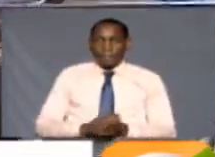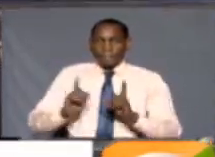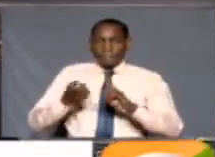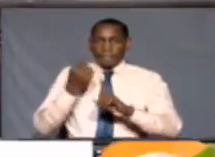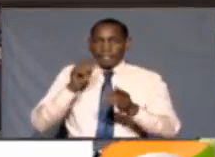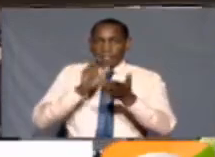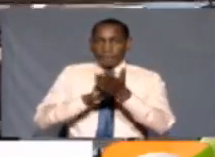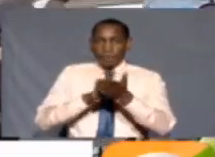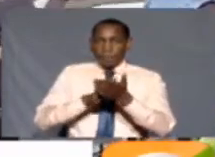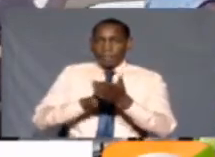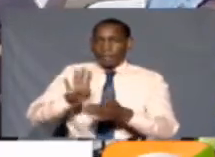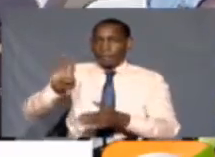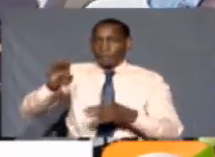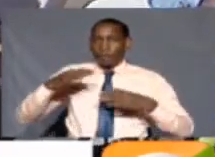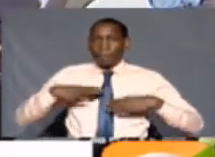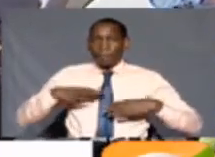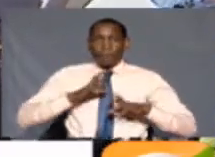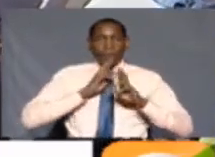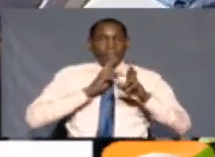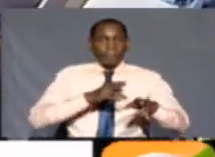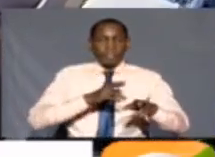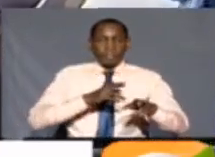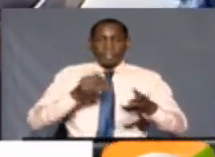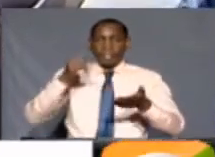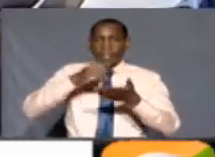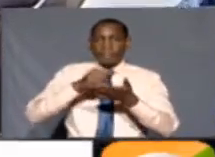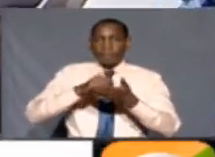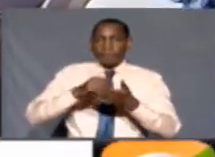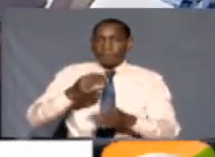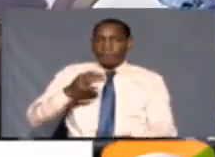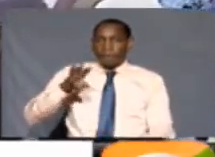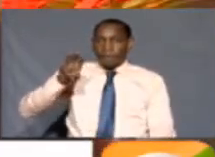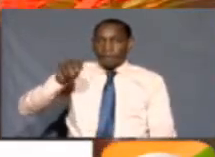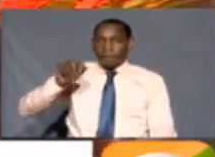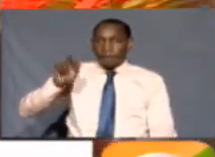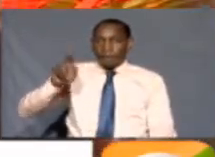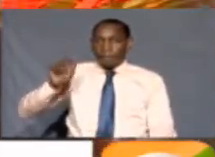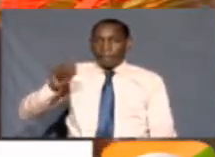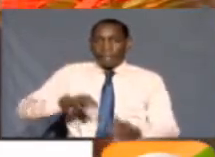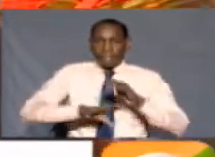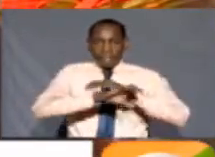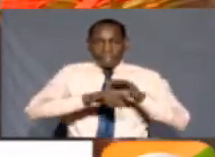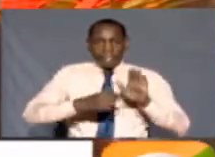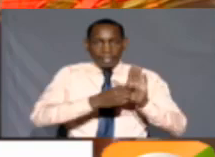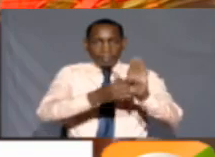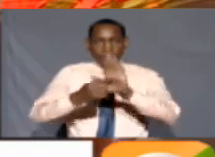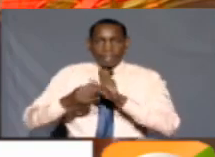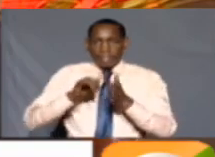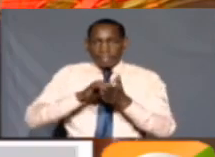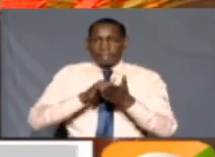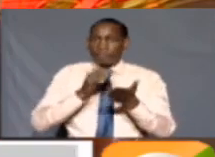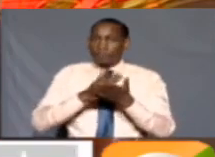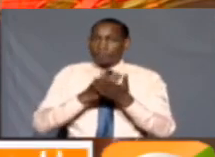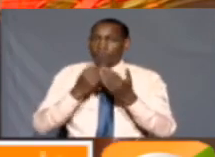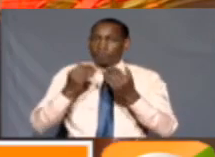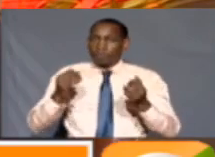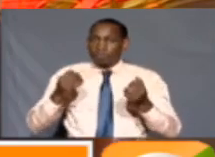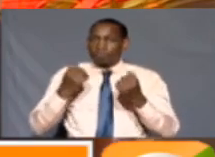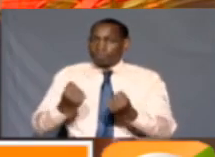the four whistleblowers that are at the center of this Mara heist expose, which I think took a great deal of courage.